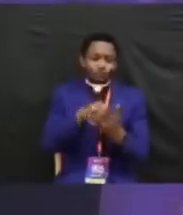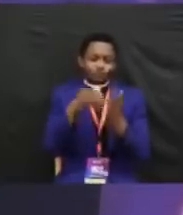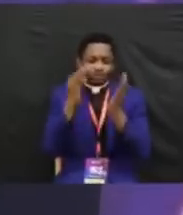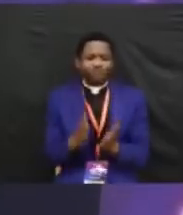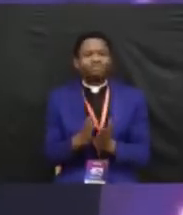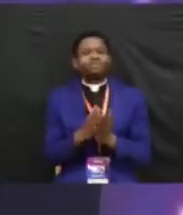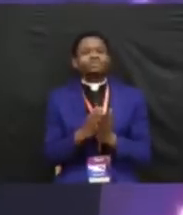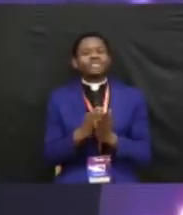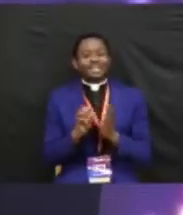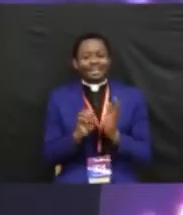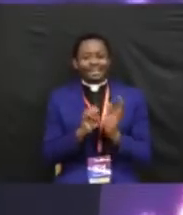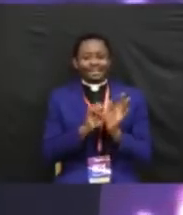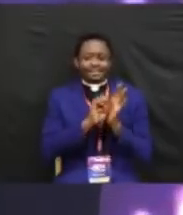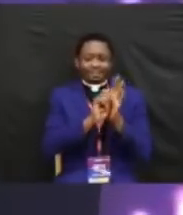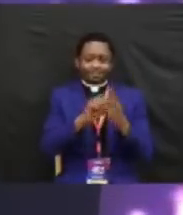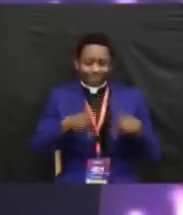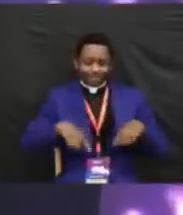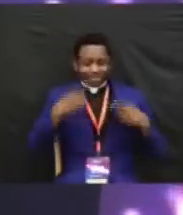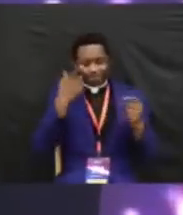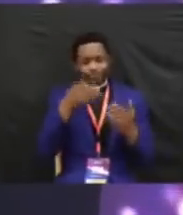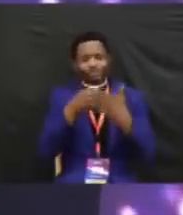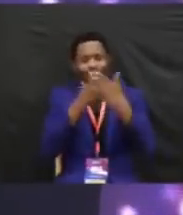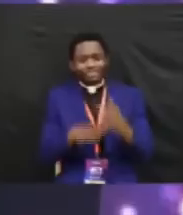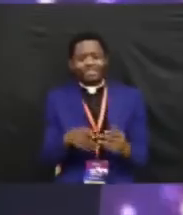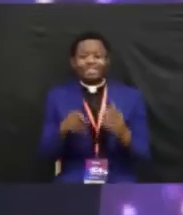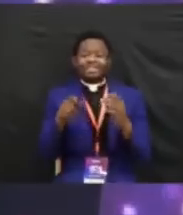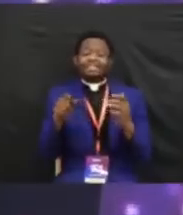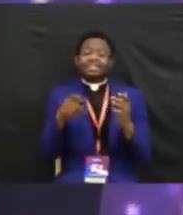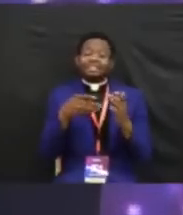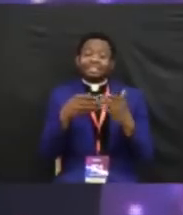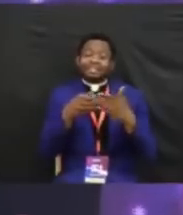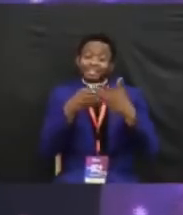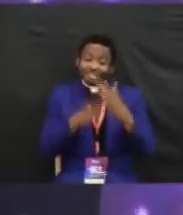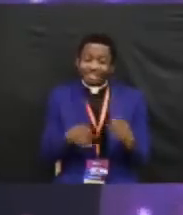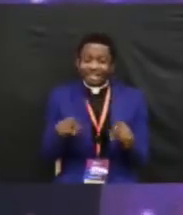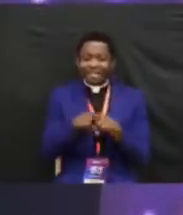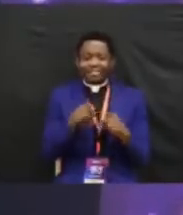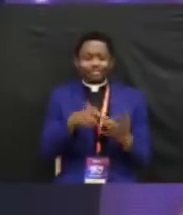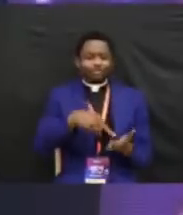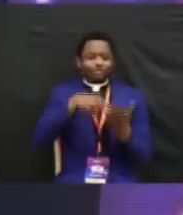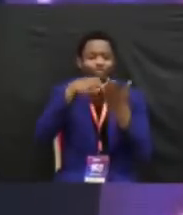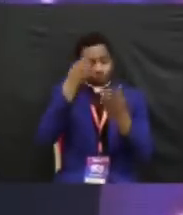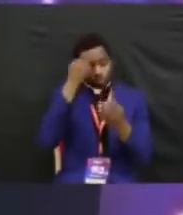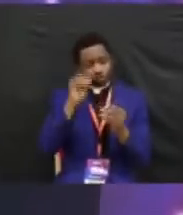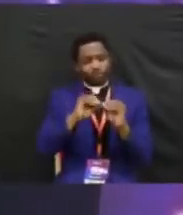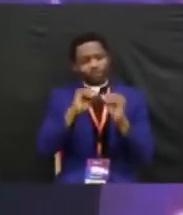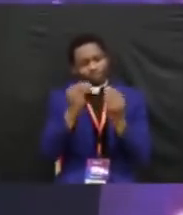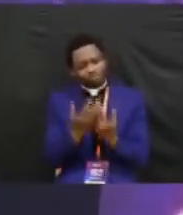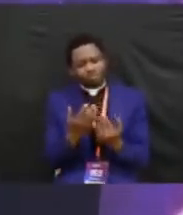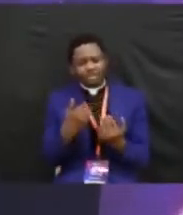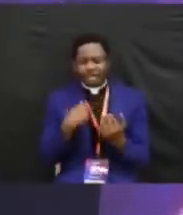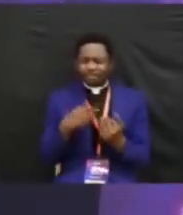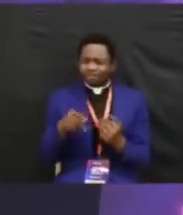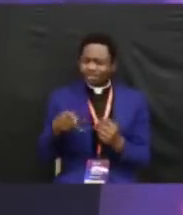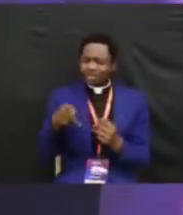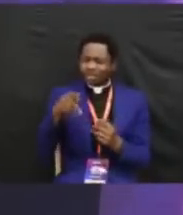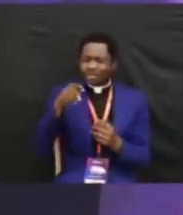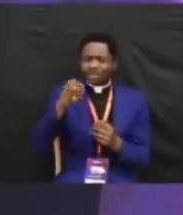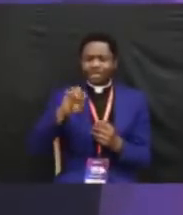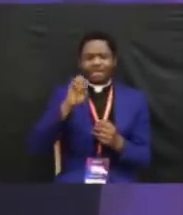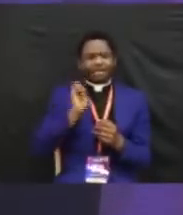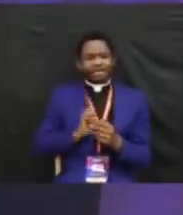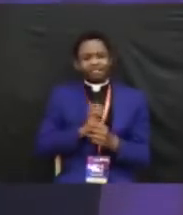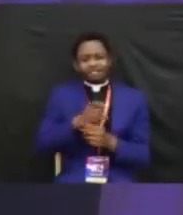leader as the representative of the organization. Elder Professor Justice Bowi, Elder Ea